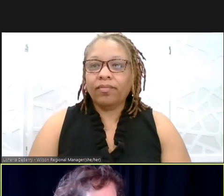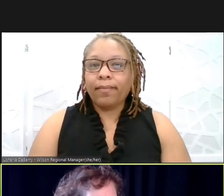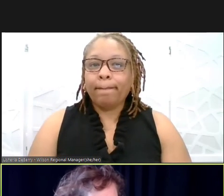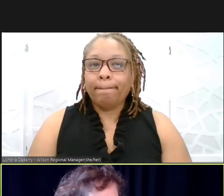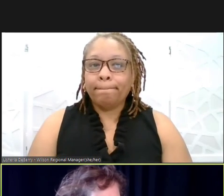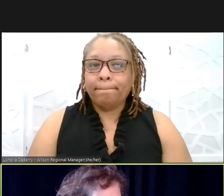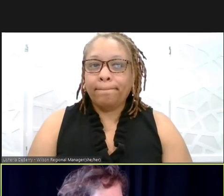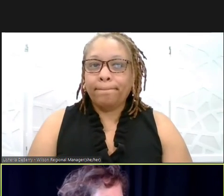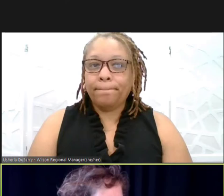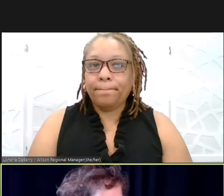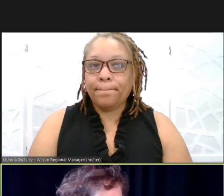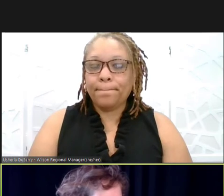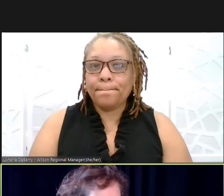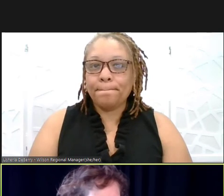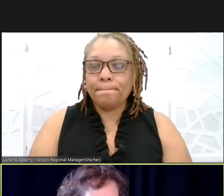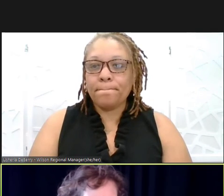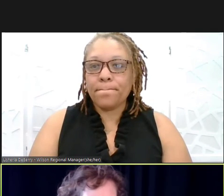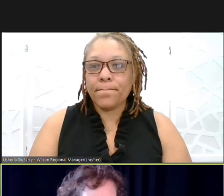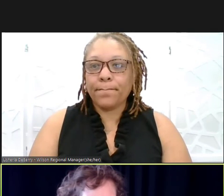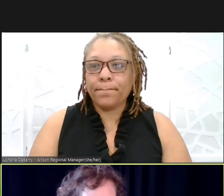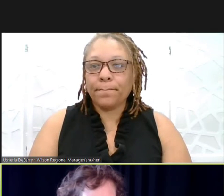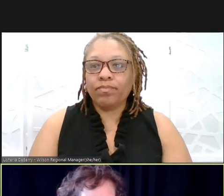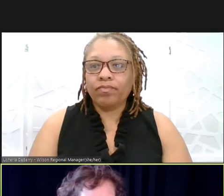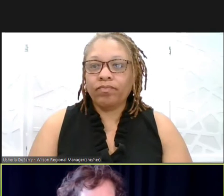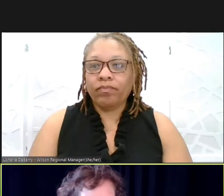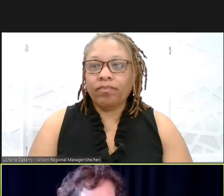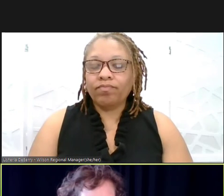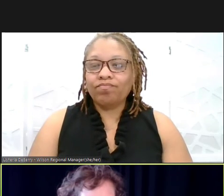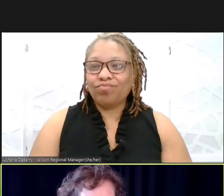Again, I'm going to pause to let you have a moment to look at this.